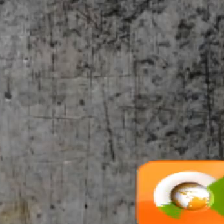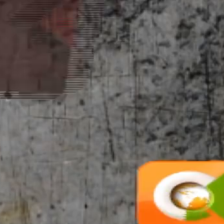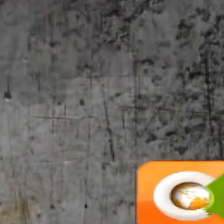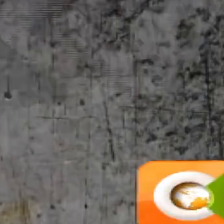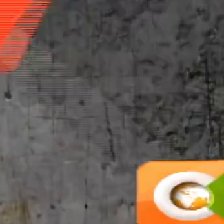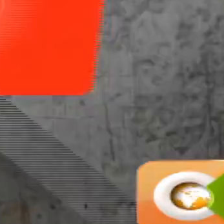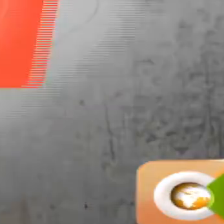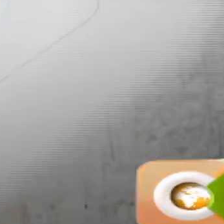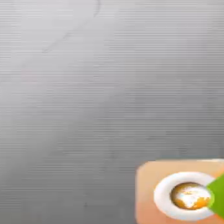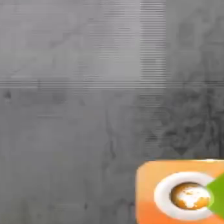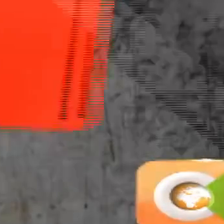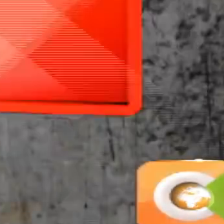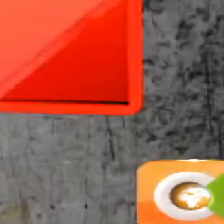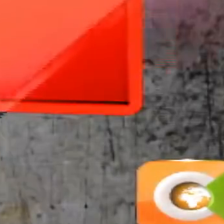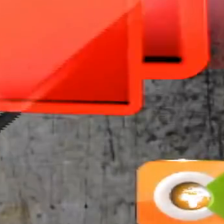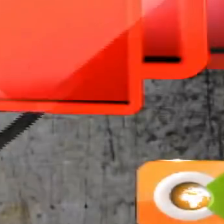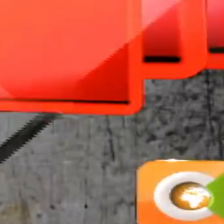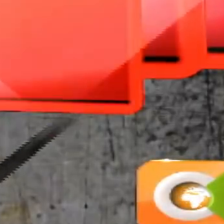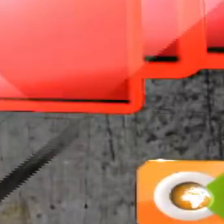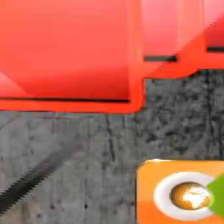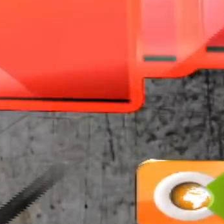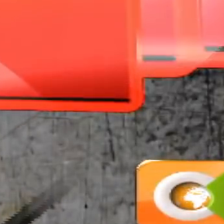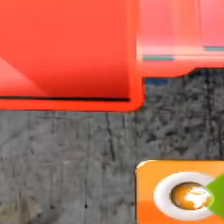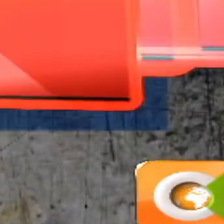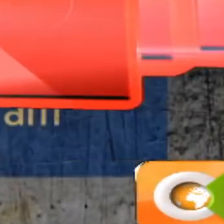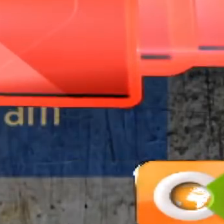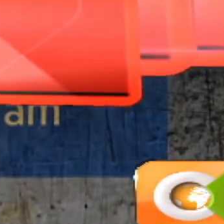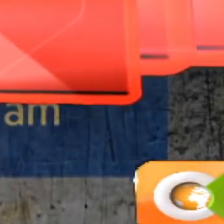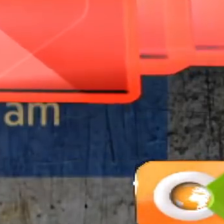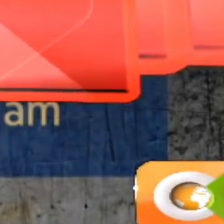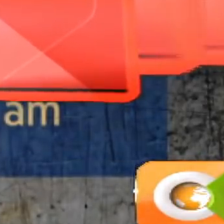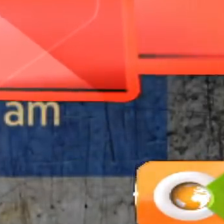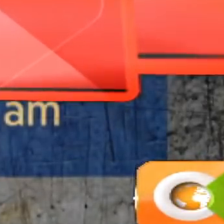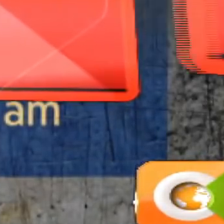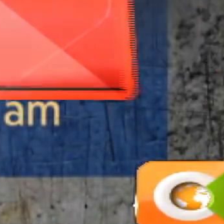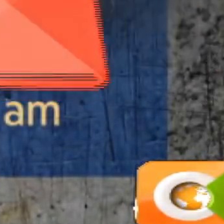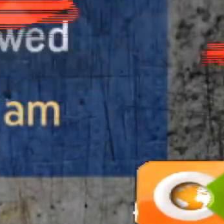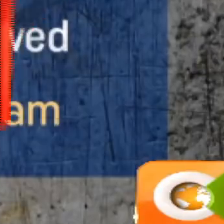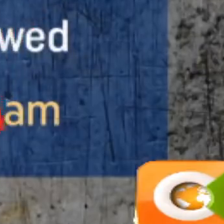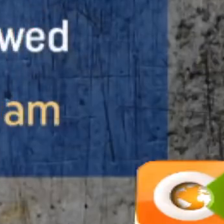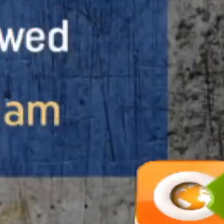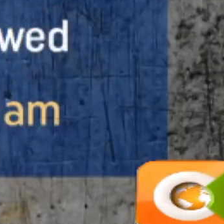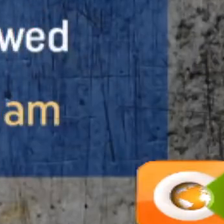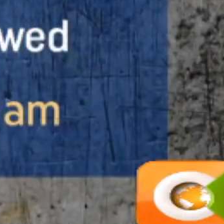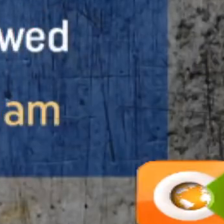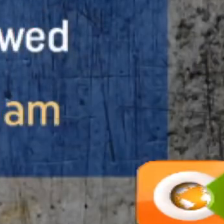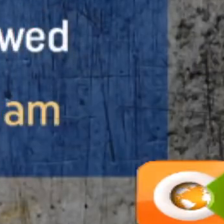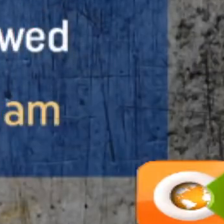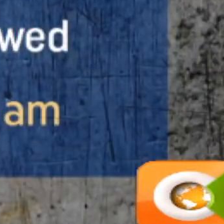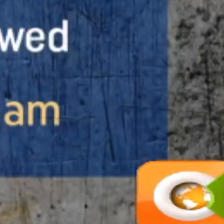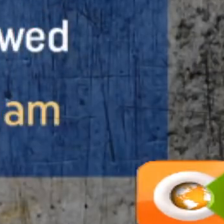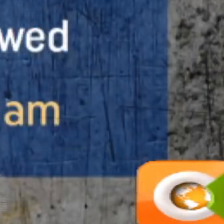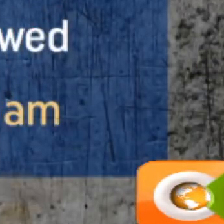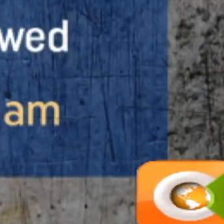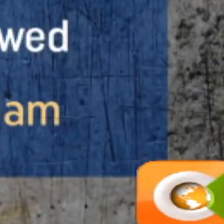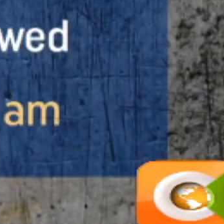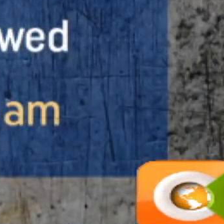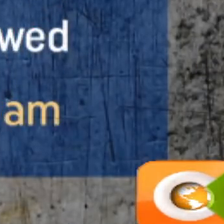much. And when you see that, and our political leaders are out there engaging in political campaigns,